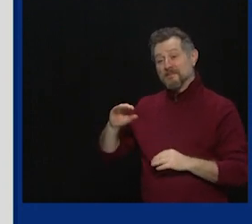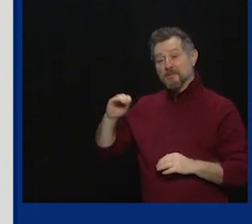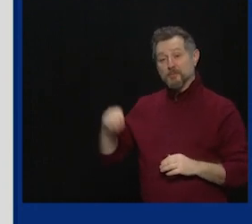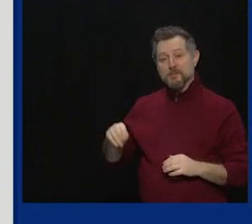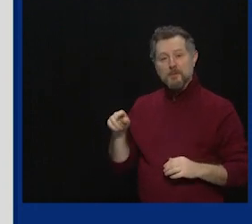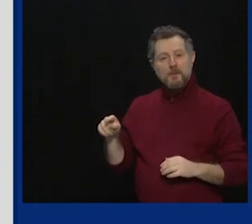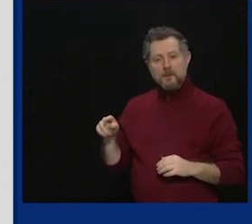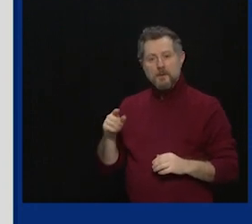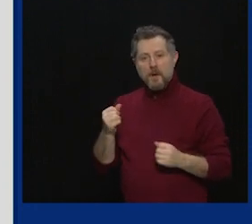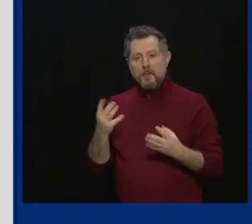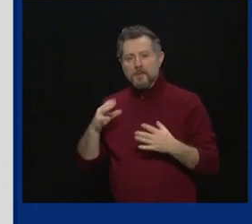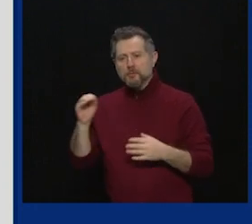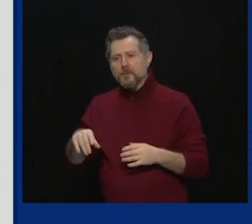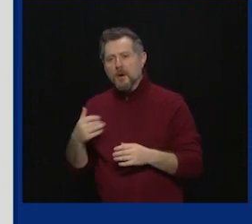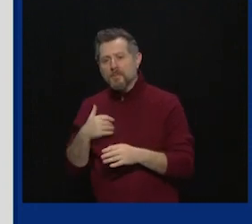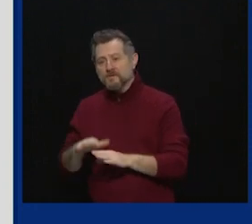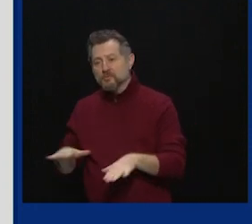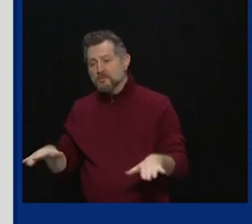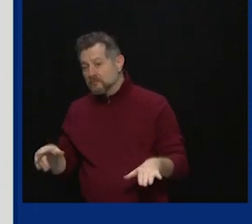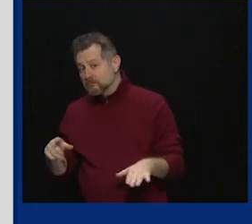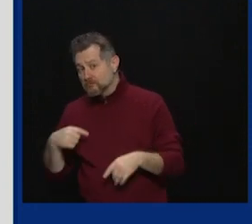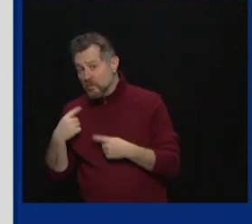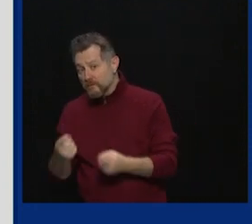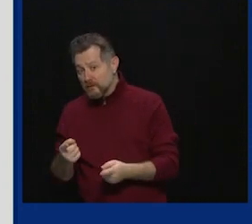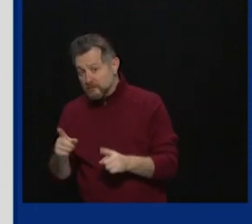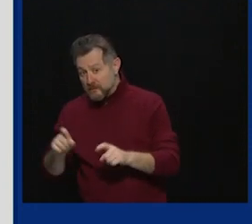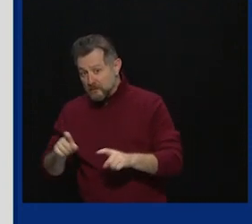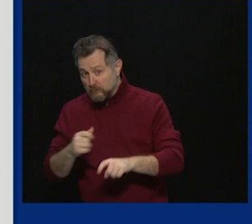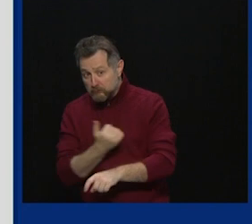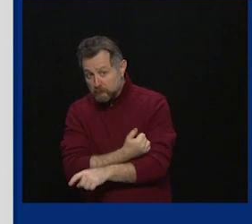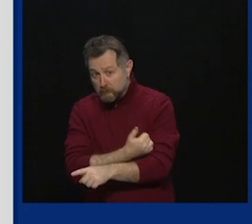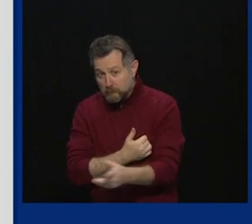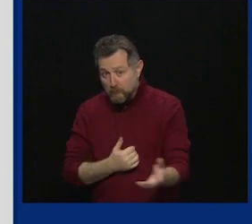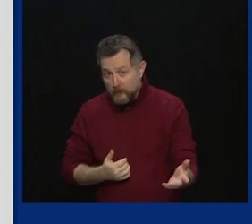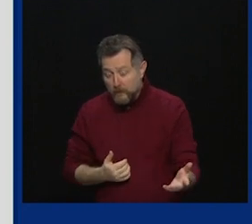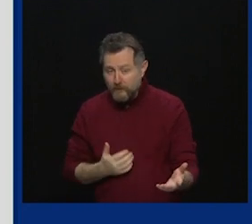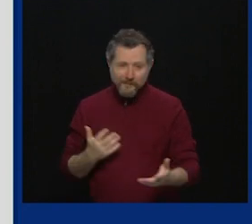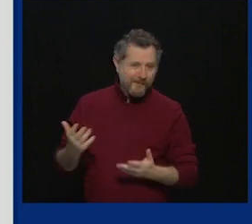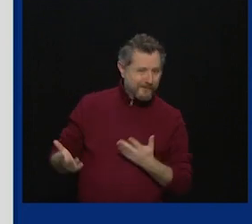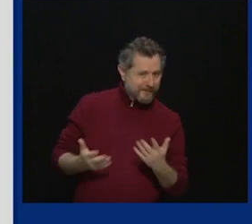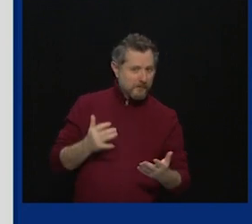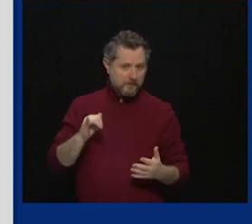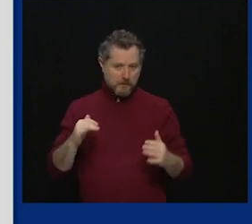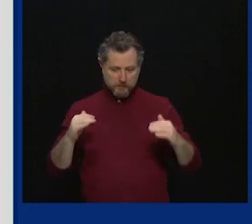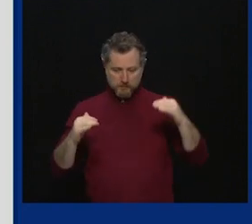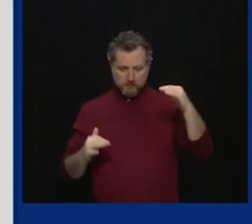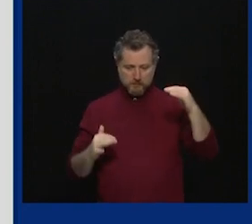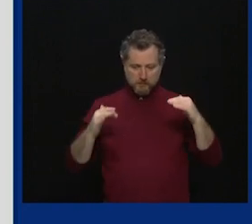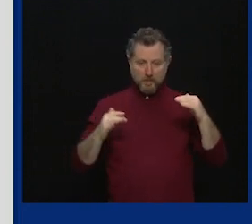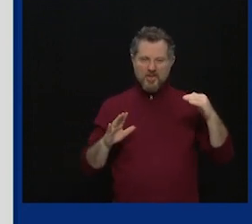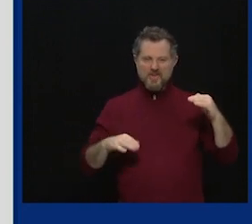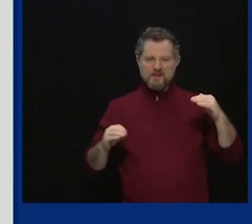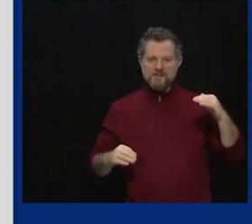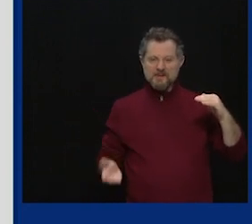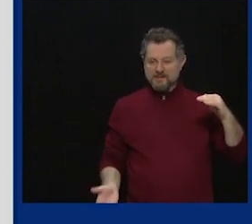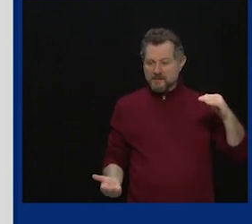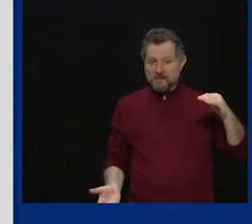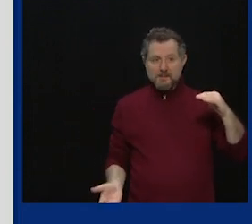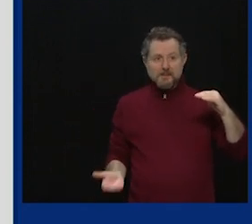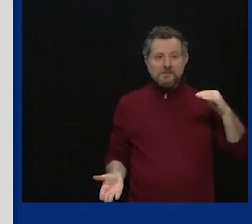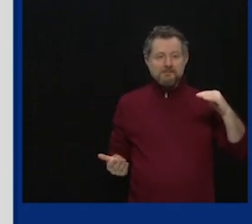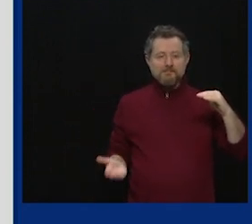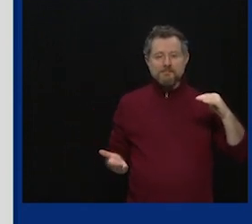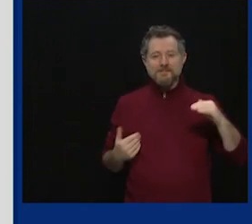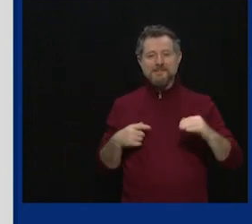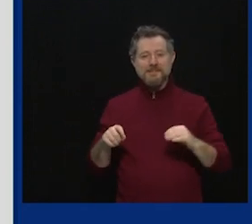had the ability to get vaccinated is not where it should be. And I've asked school districts and schools to have